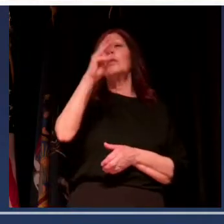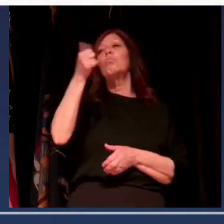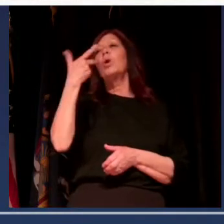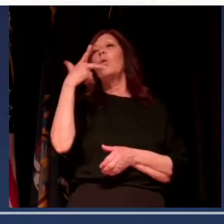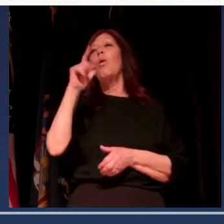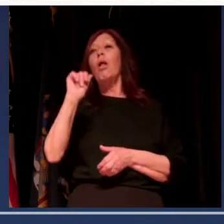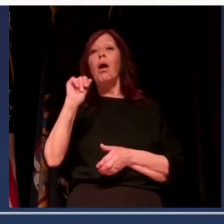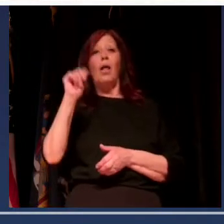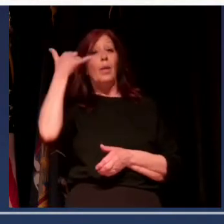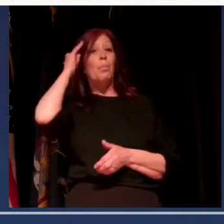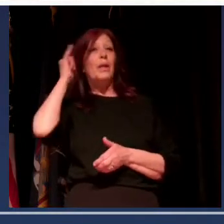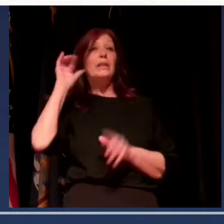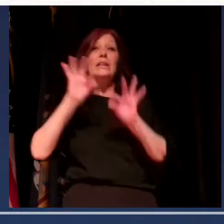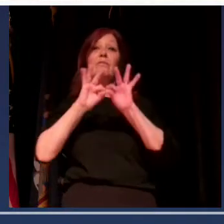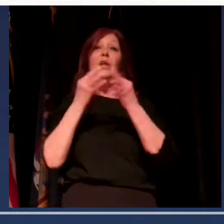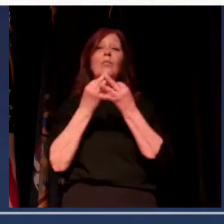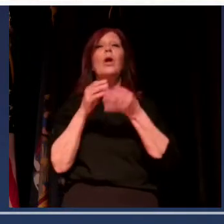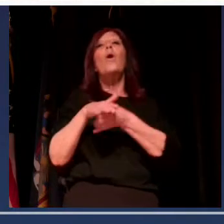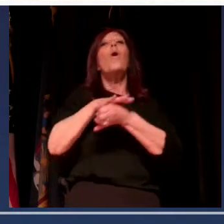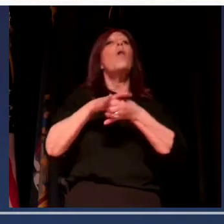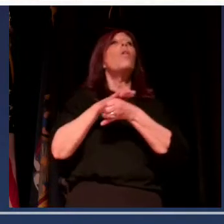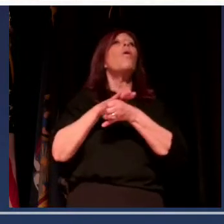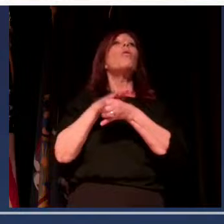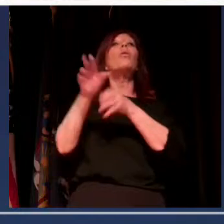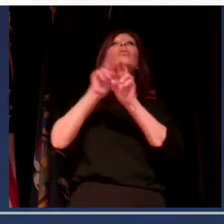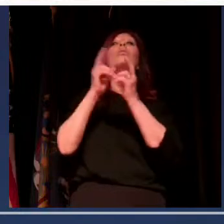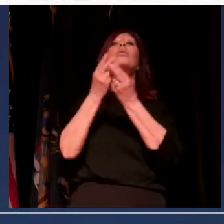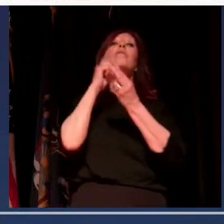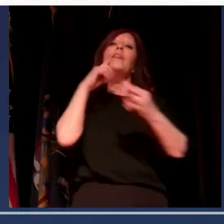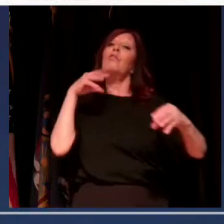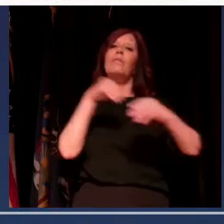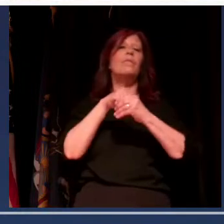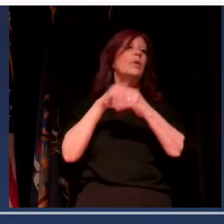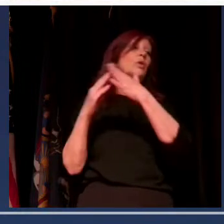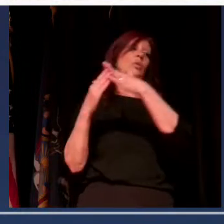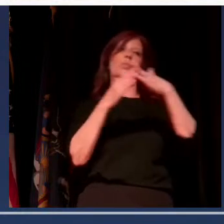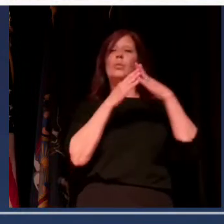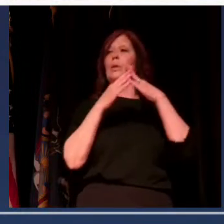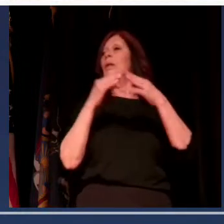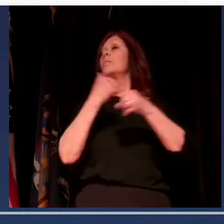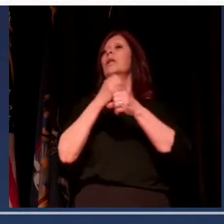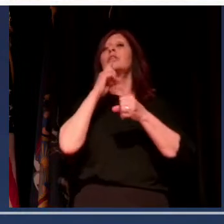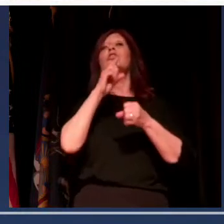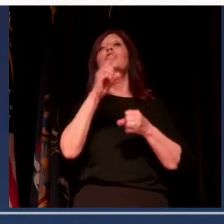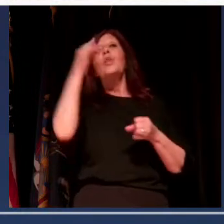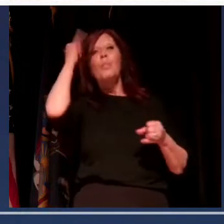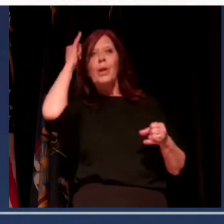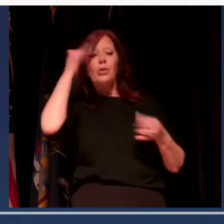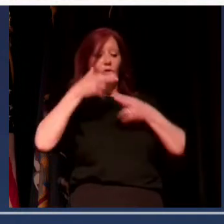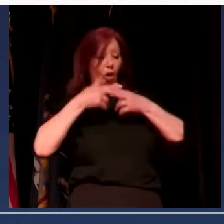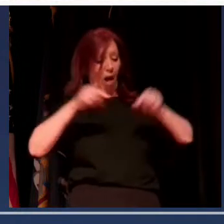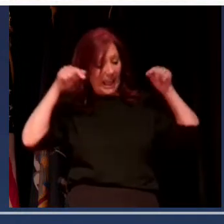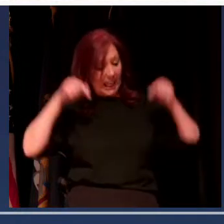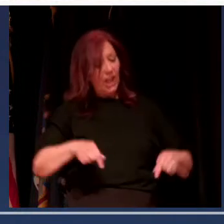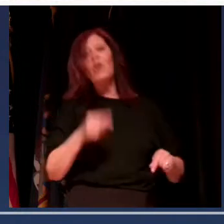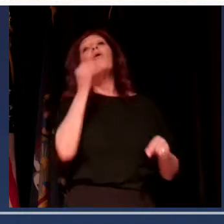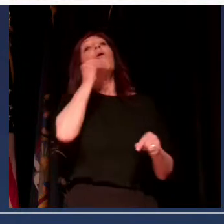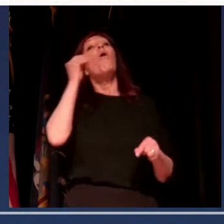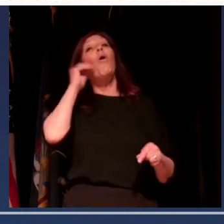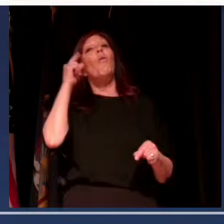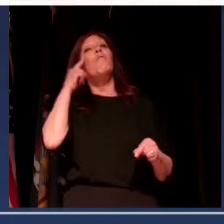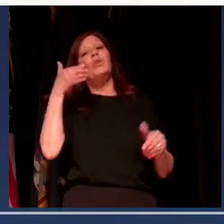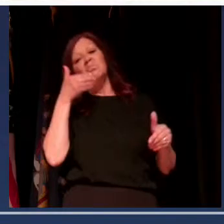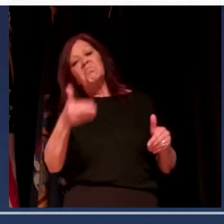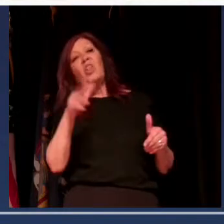family, as well as our local building trades for their investment in the community and for ensuring the Bills call Erie County home for the next